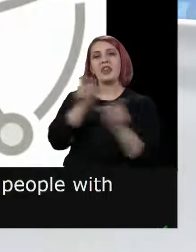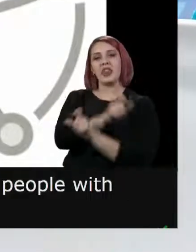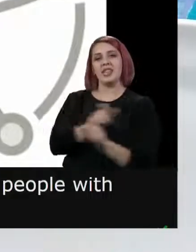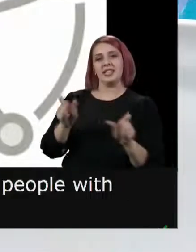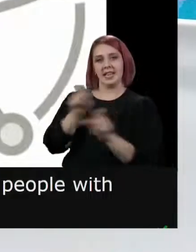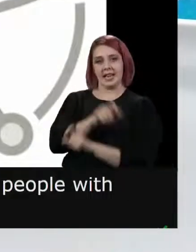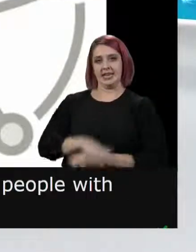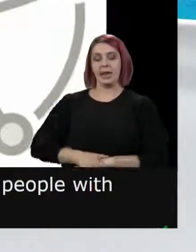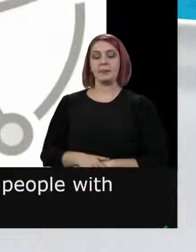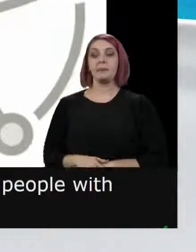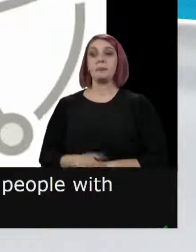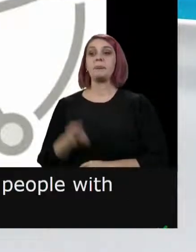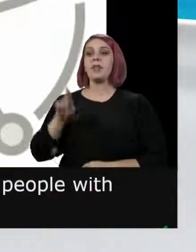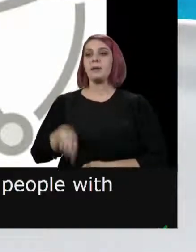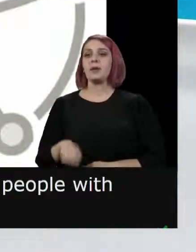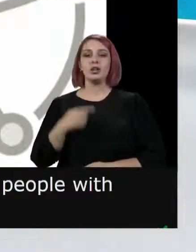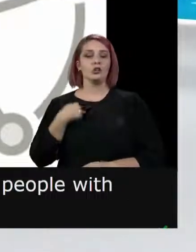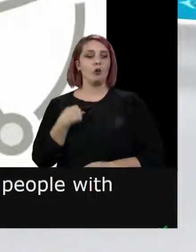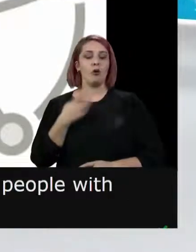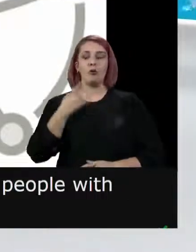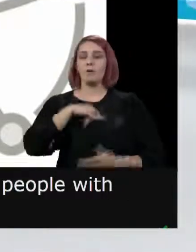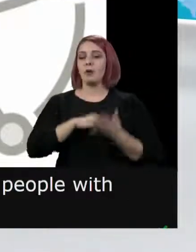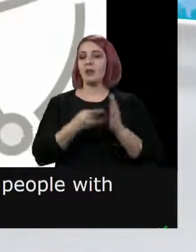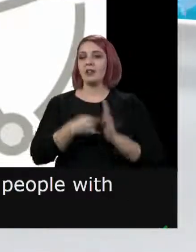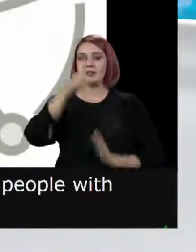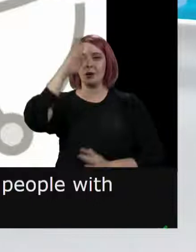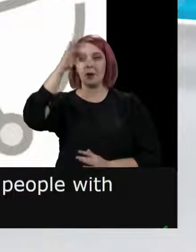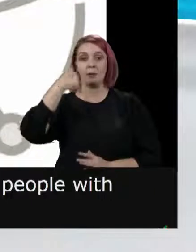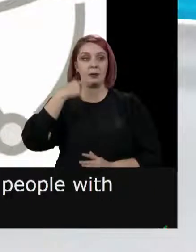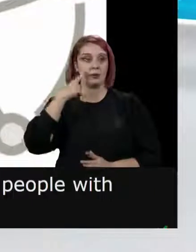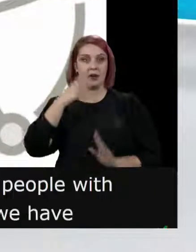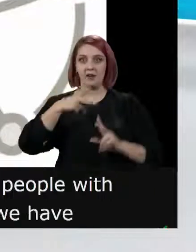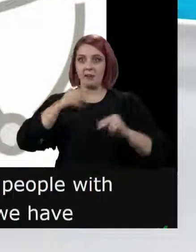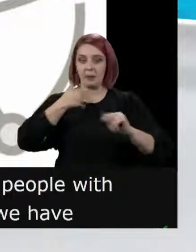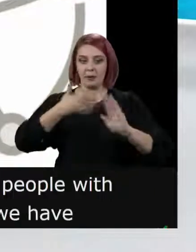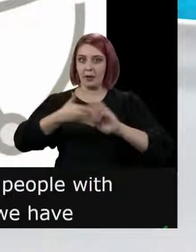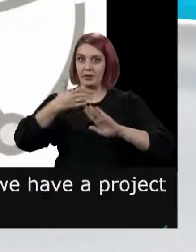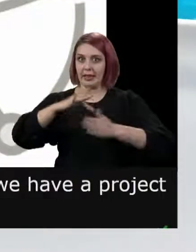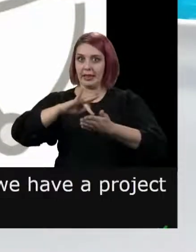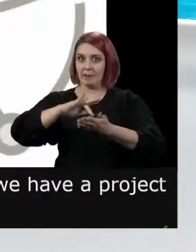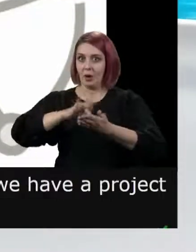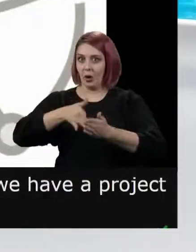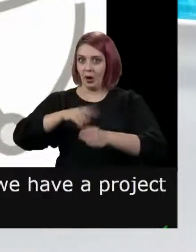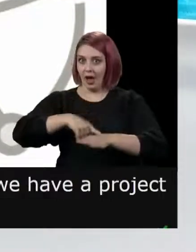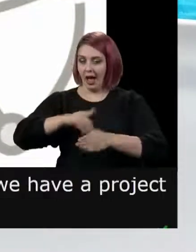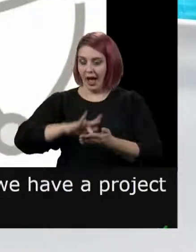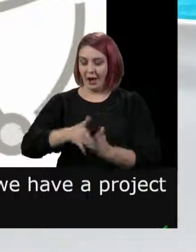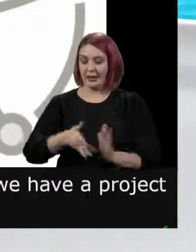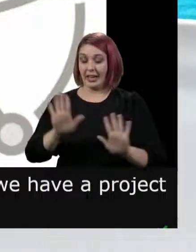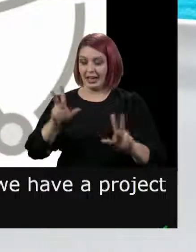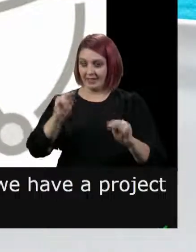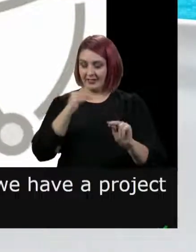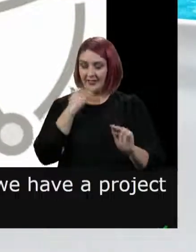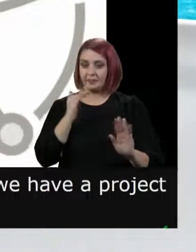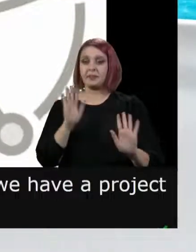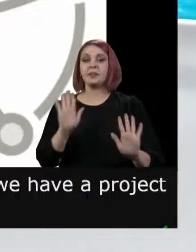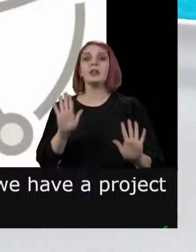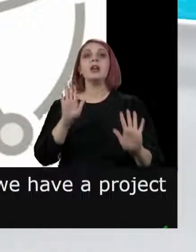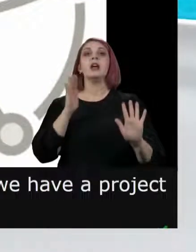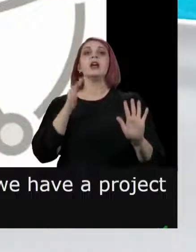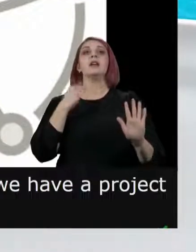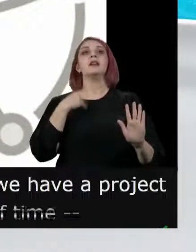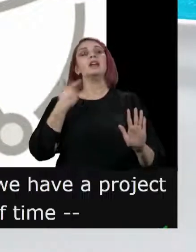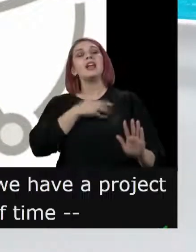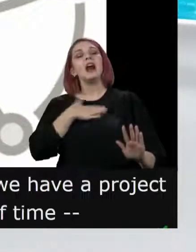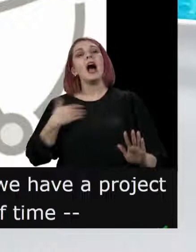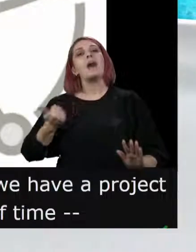etc. And we have our project. I'm finishing up because I can see that I'm running out of time. We have we want